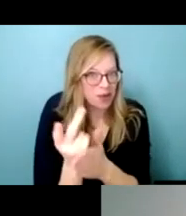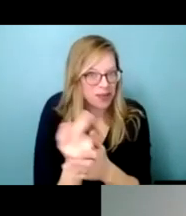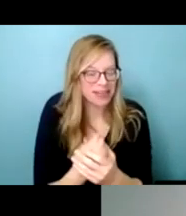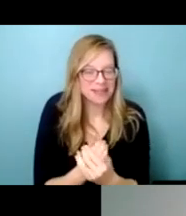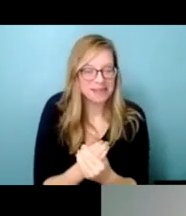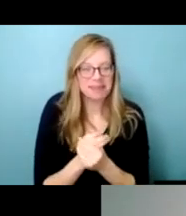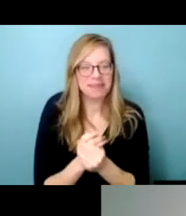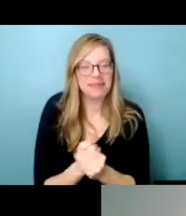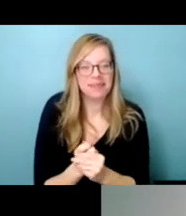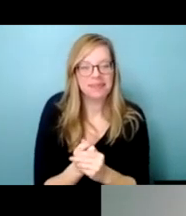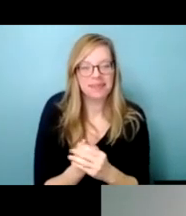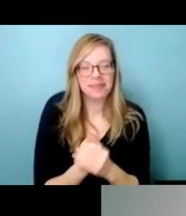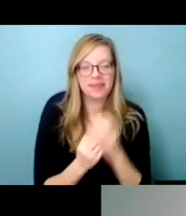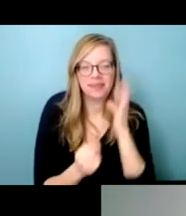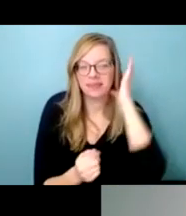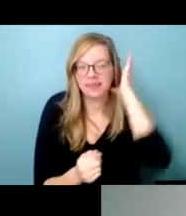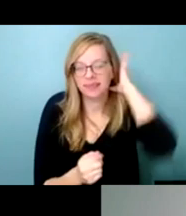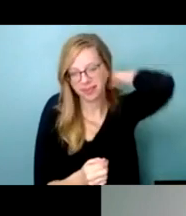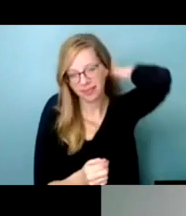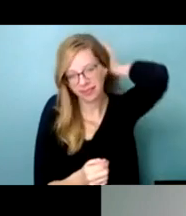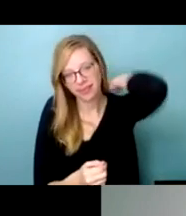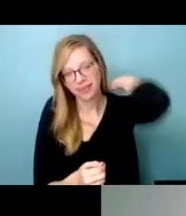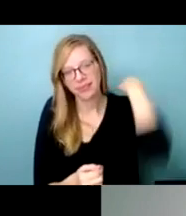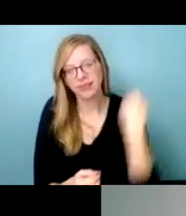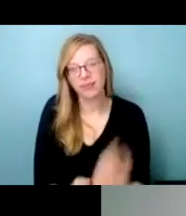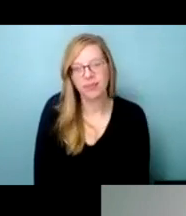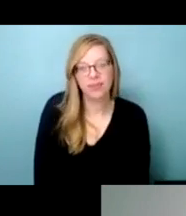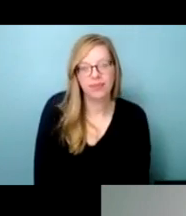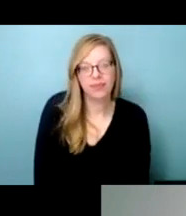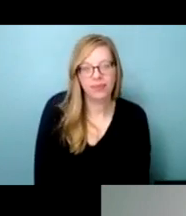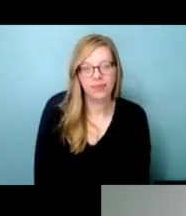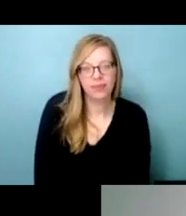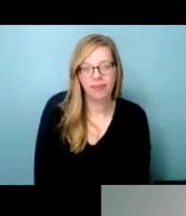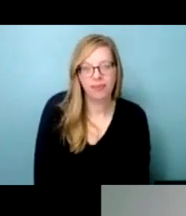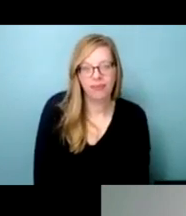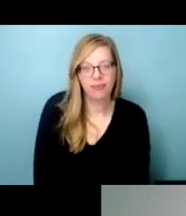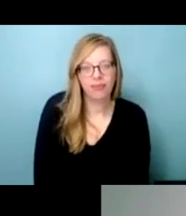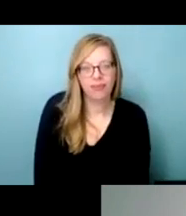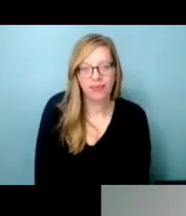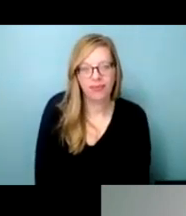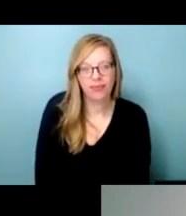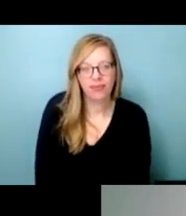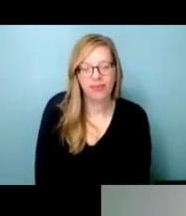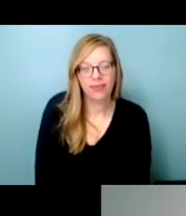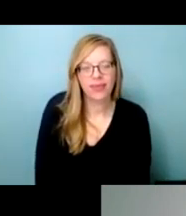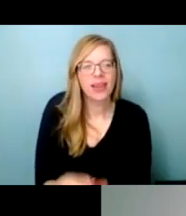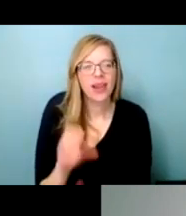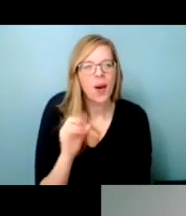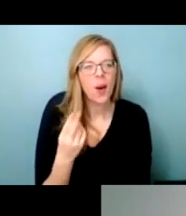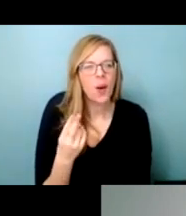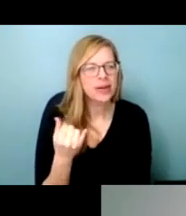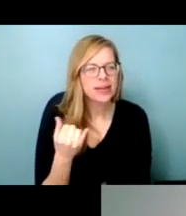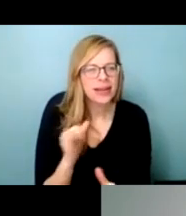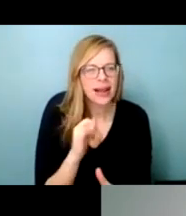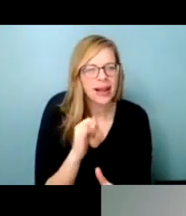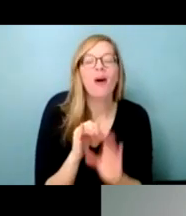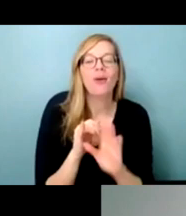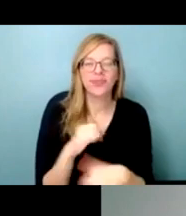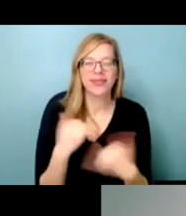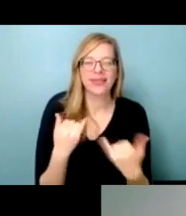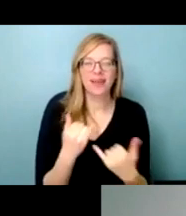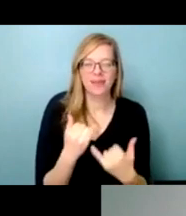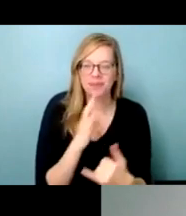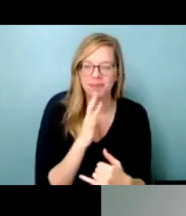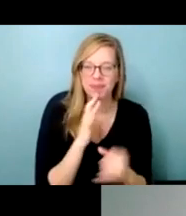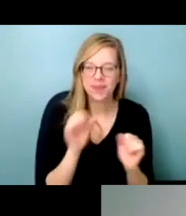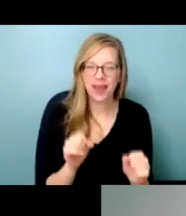Okay. Oh, you're still muted. Yeah, there you go. Oh, I was just going to say,